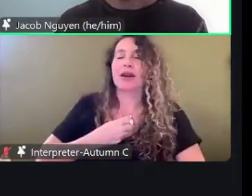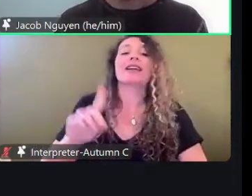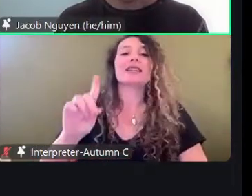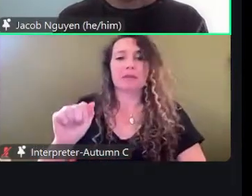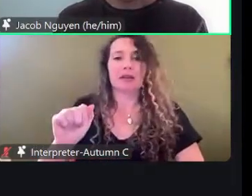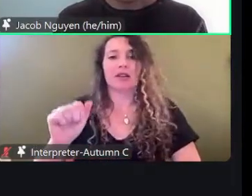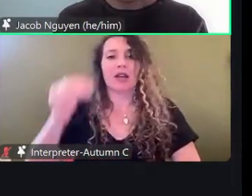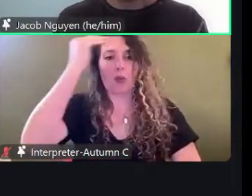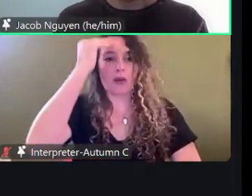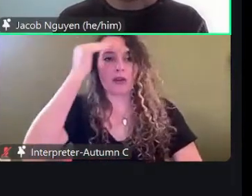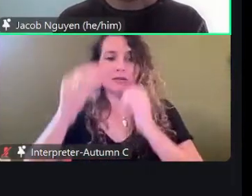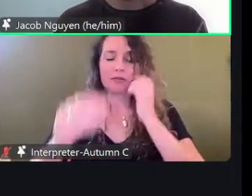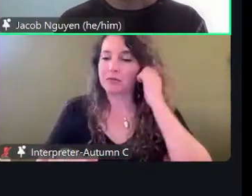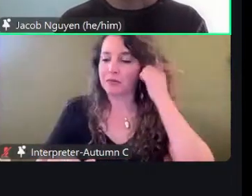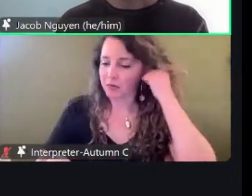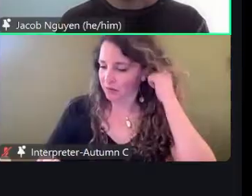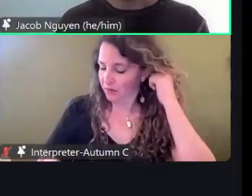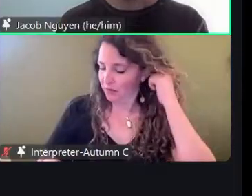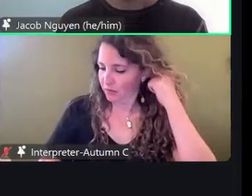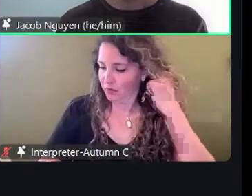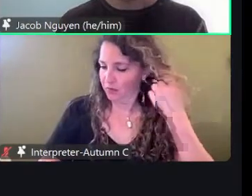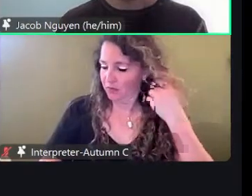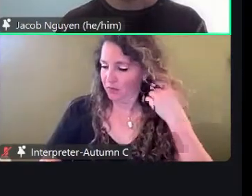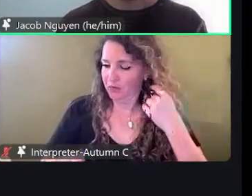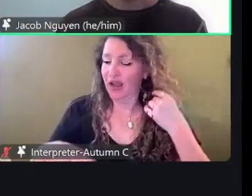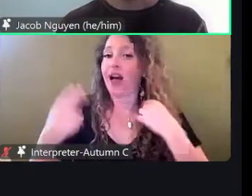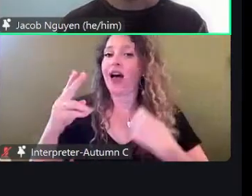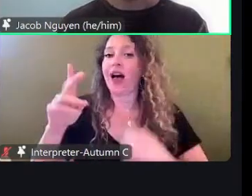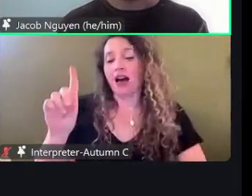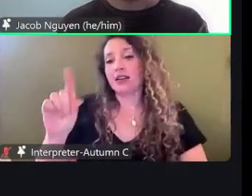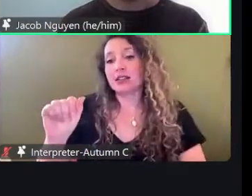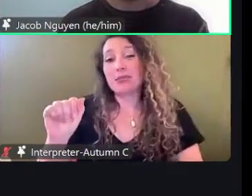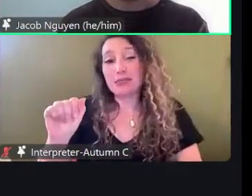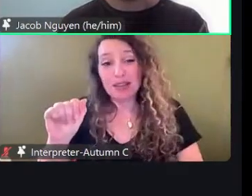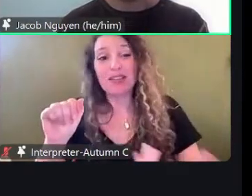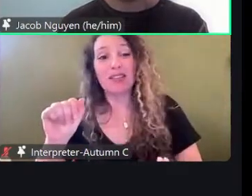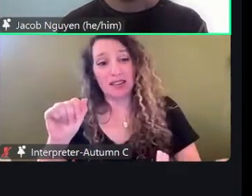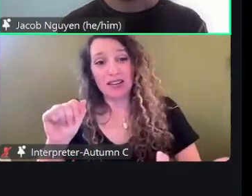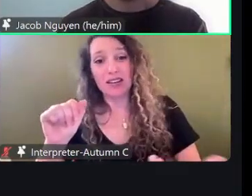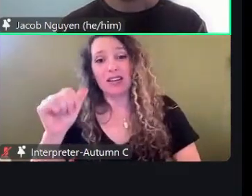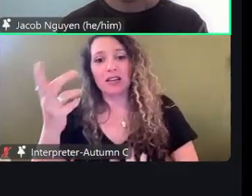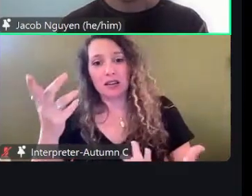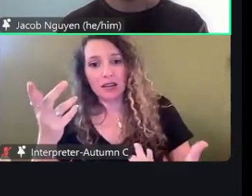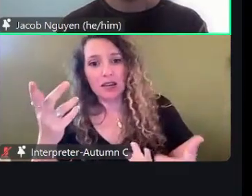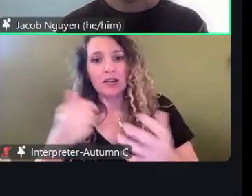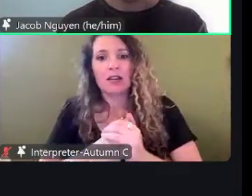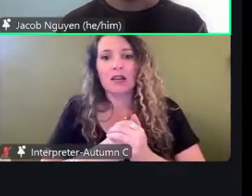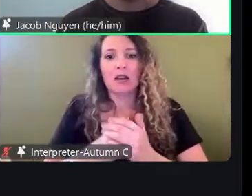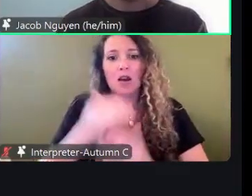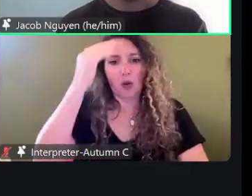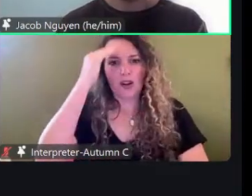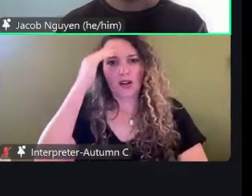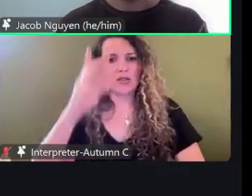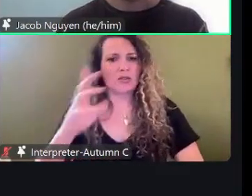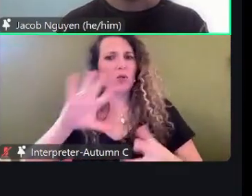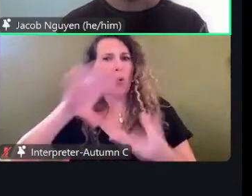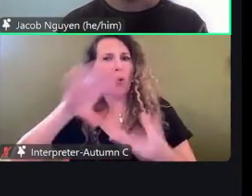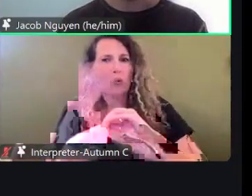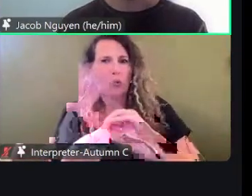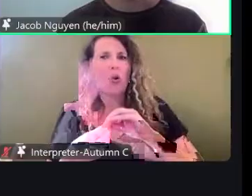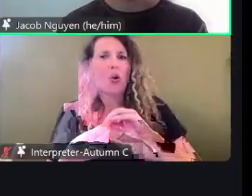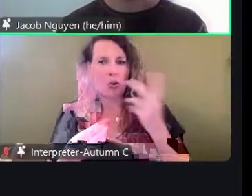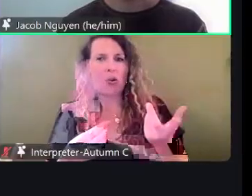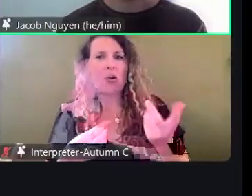disability awareness? So overall, there's a high disability prevalence in the general population, and we've seen that from a CDC report